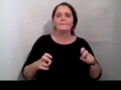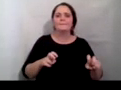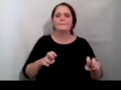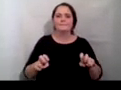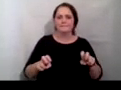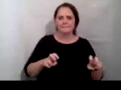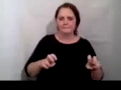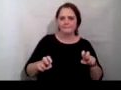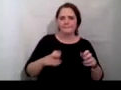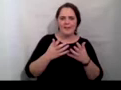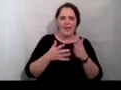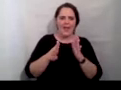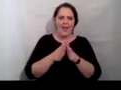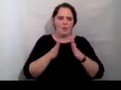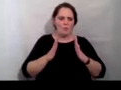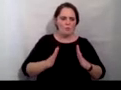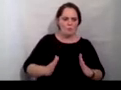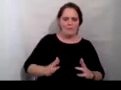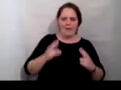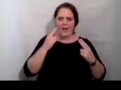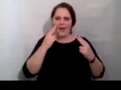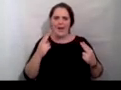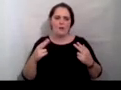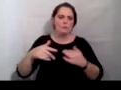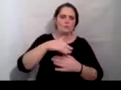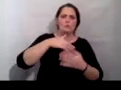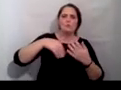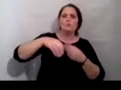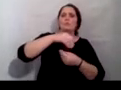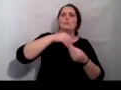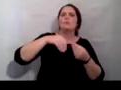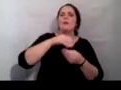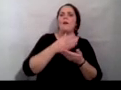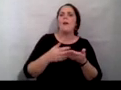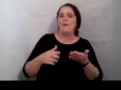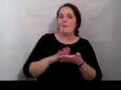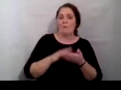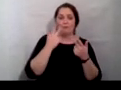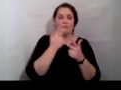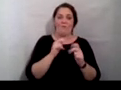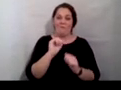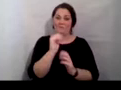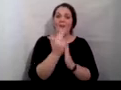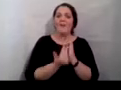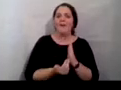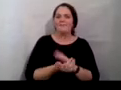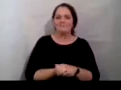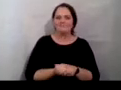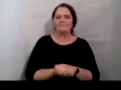of human and natural ecology, if you like. It's all brought together in her